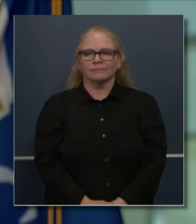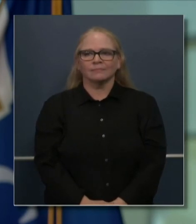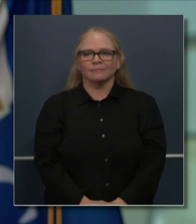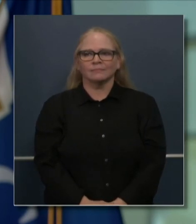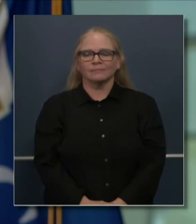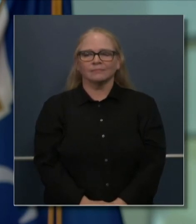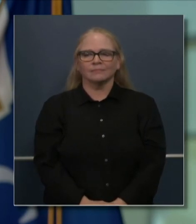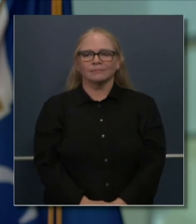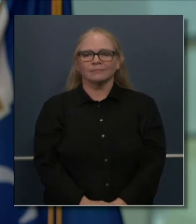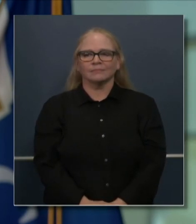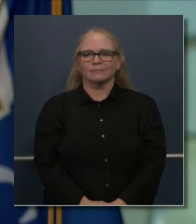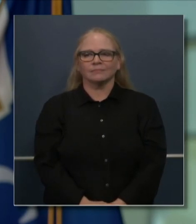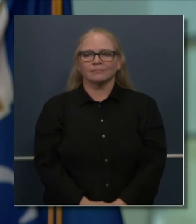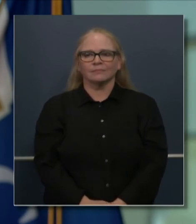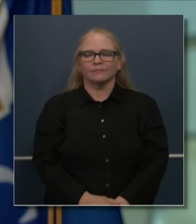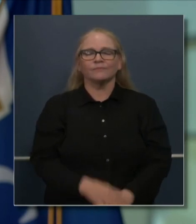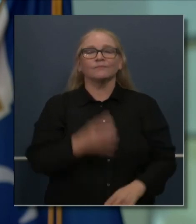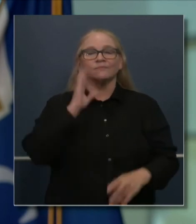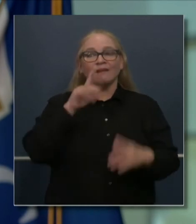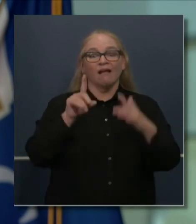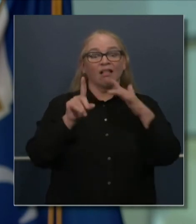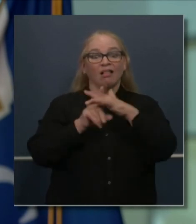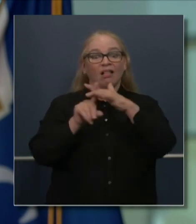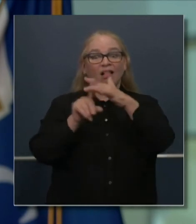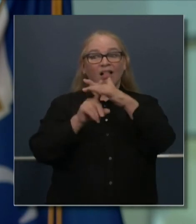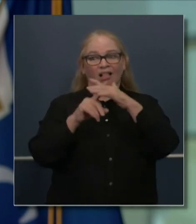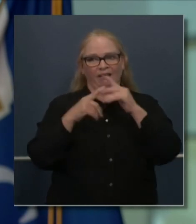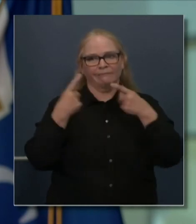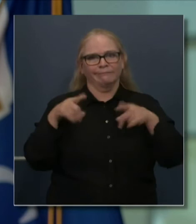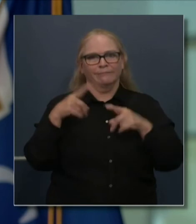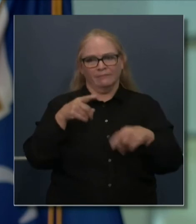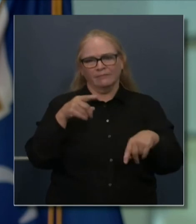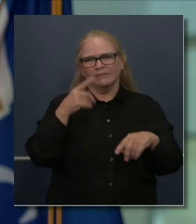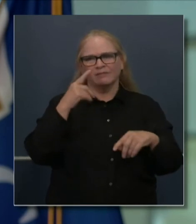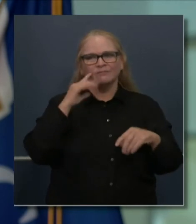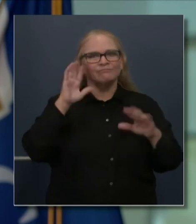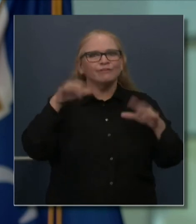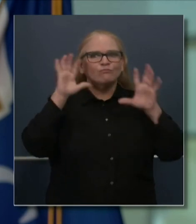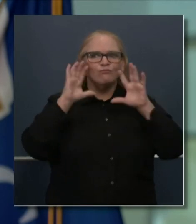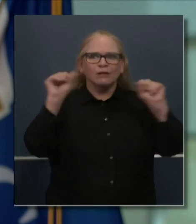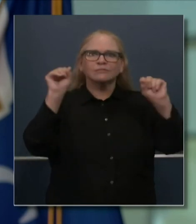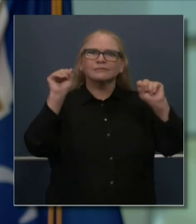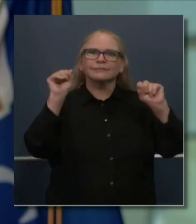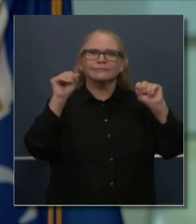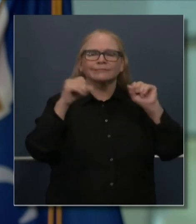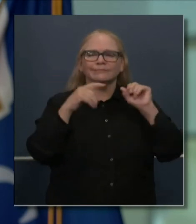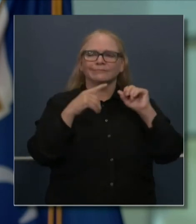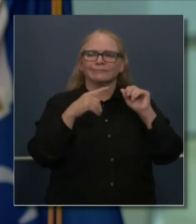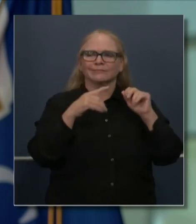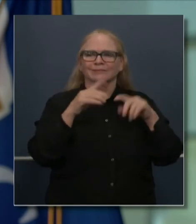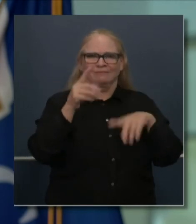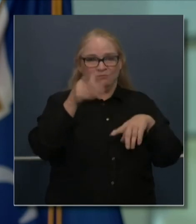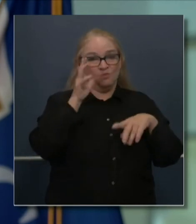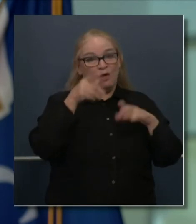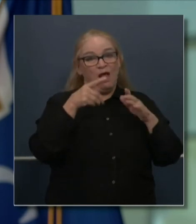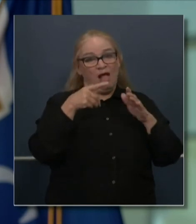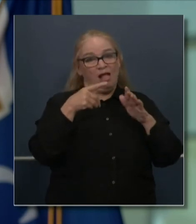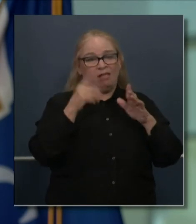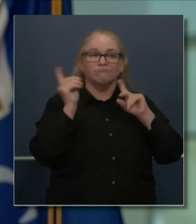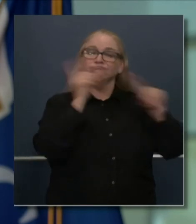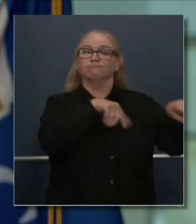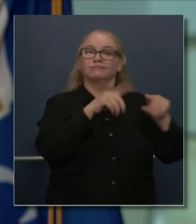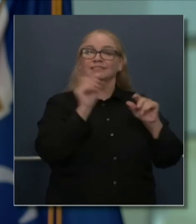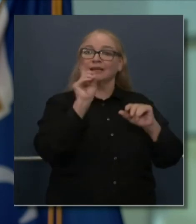the entire country on behalf of California. I'm wondering if you could give us a preview of what we can expect to hear from you and what you're looking for this